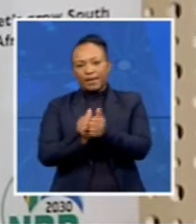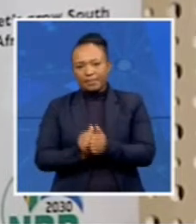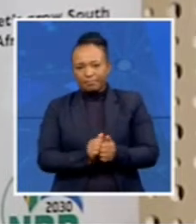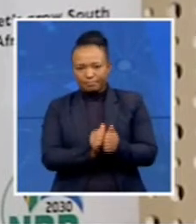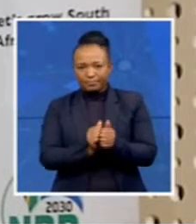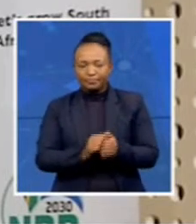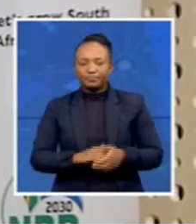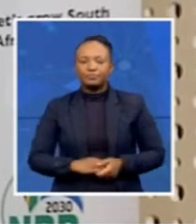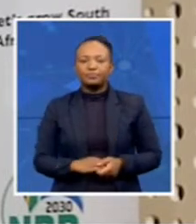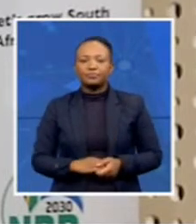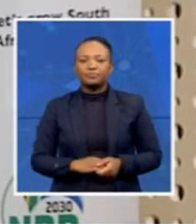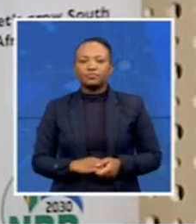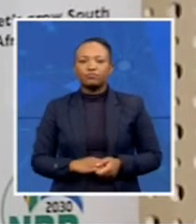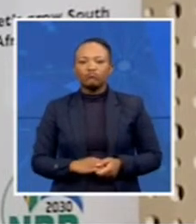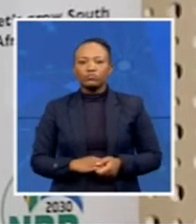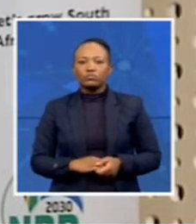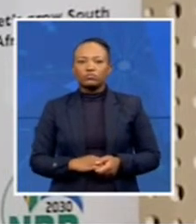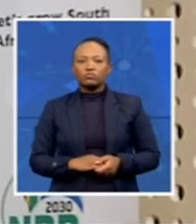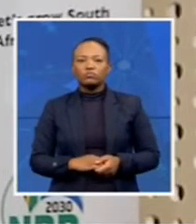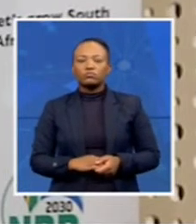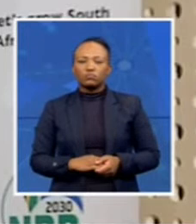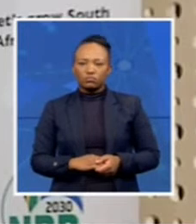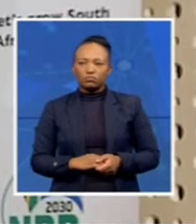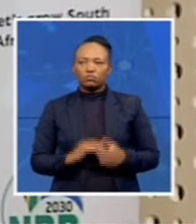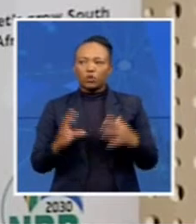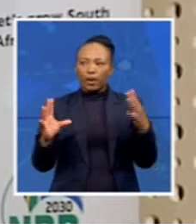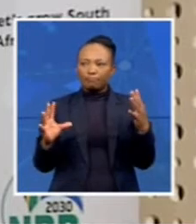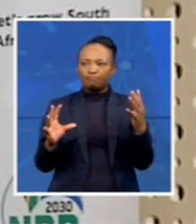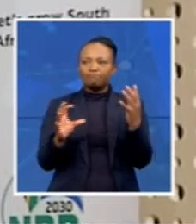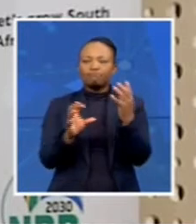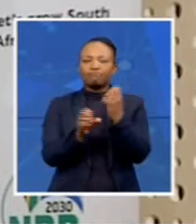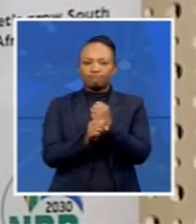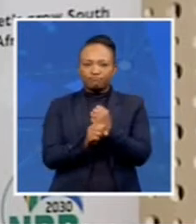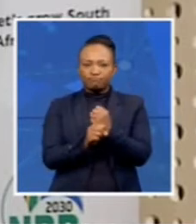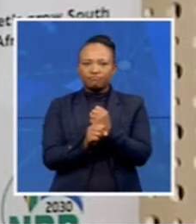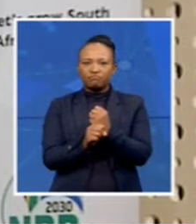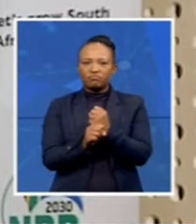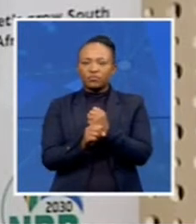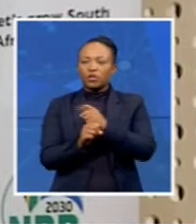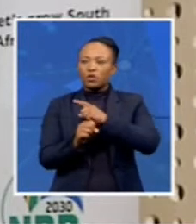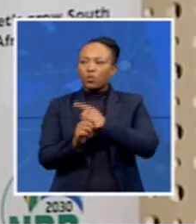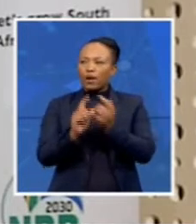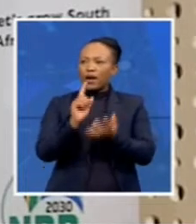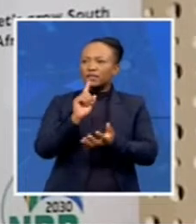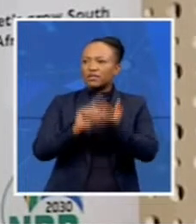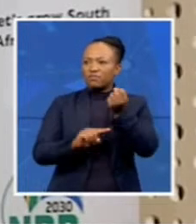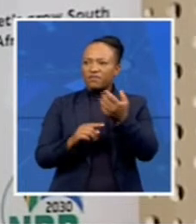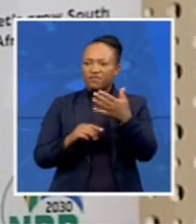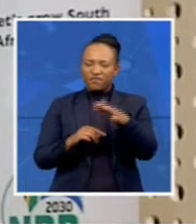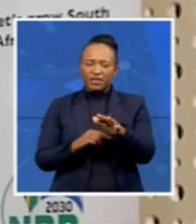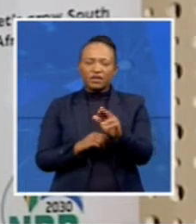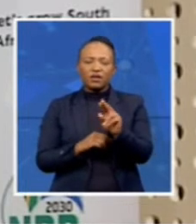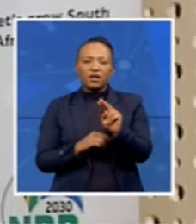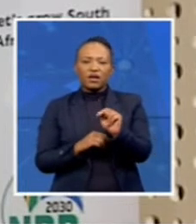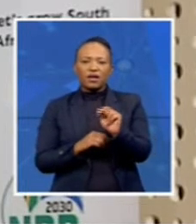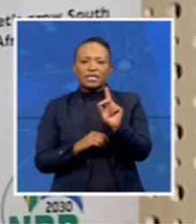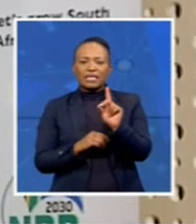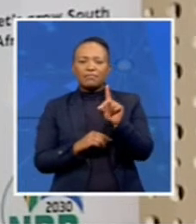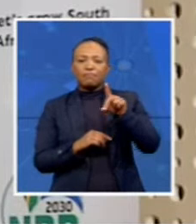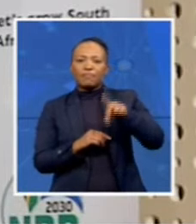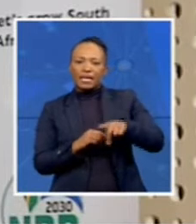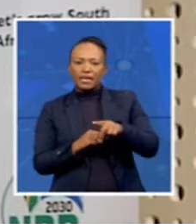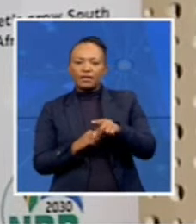work towards the achievement of targets set out in the NDP Vision of 2030 and the